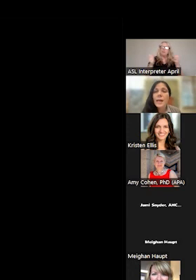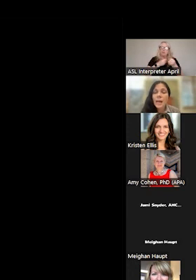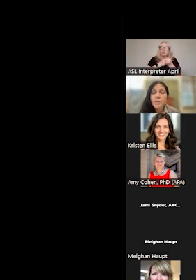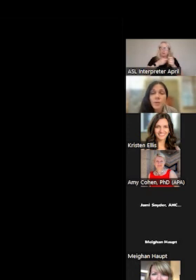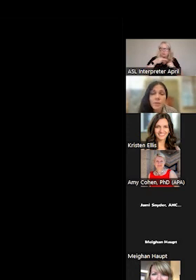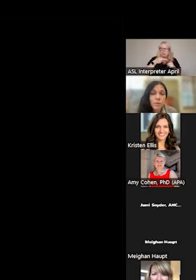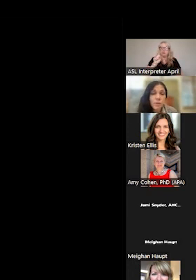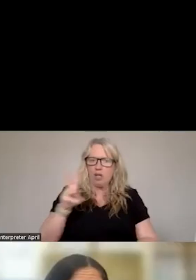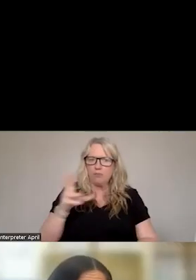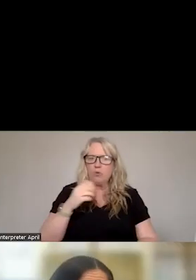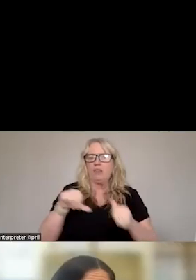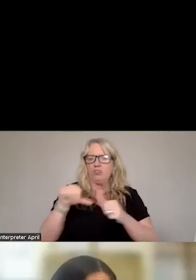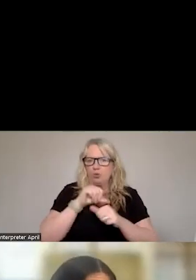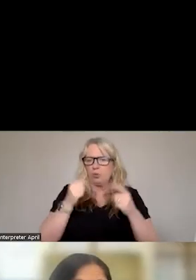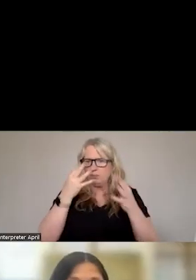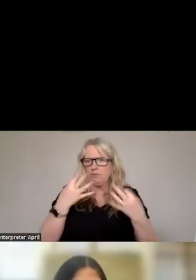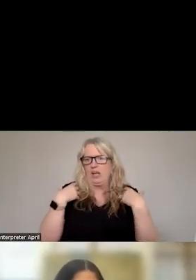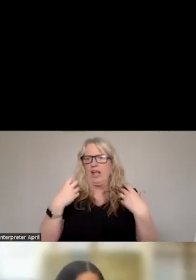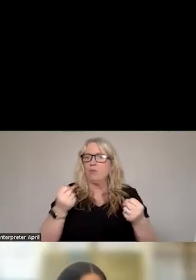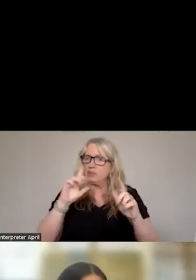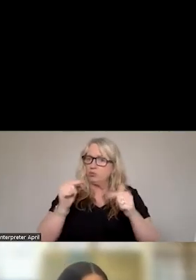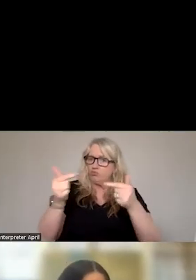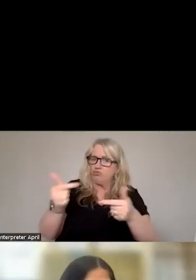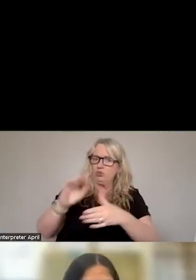platform helps address social determinants of health?